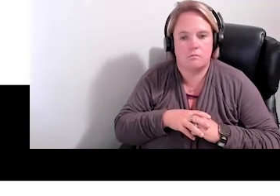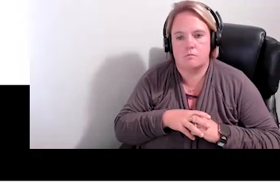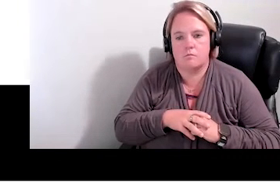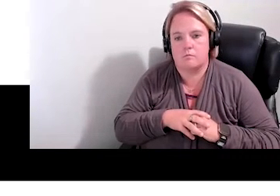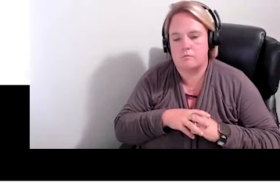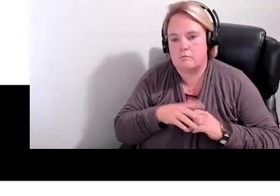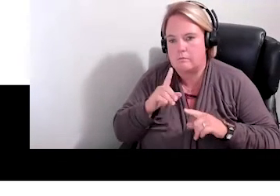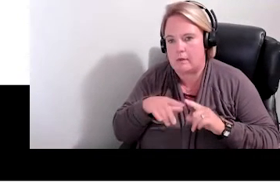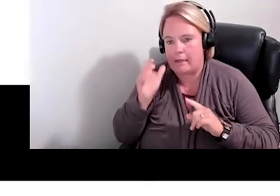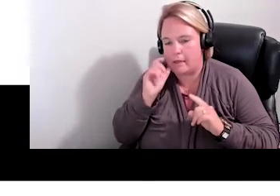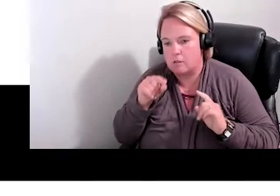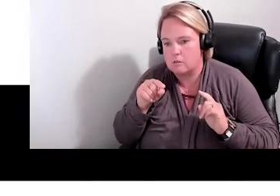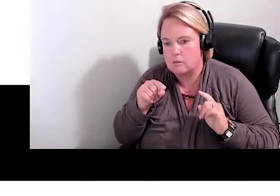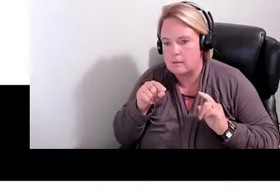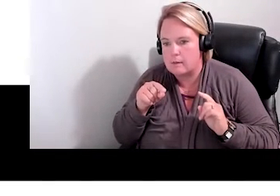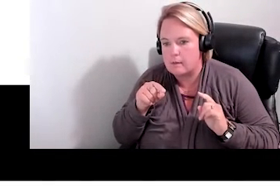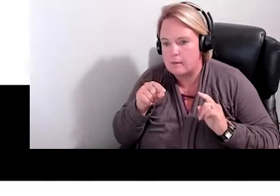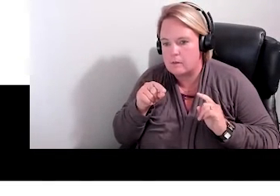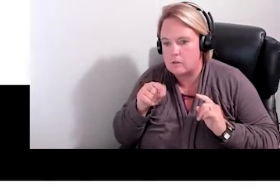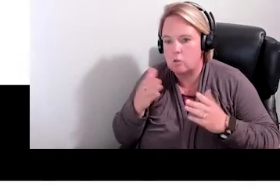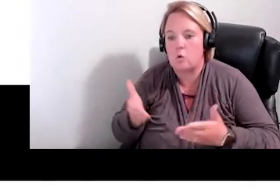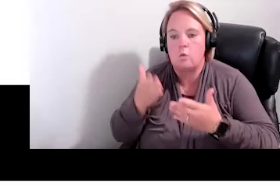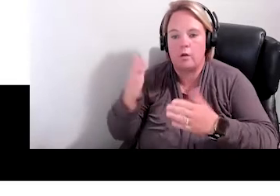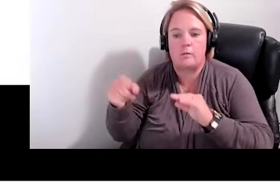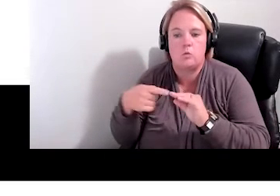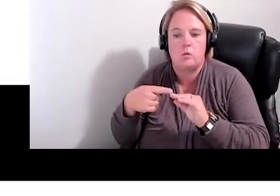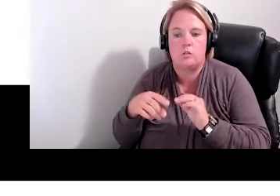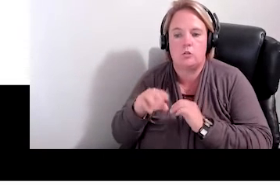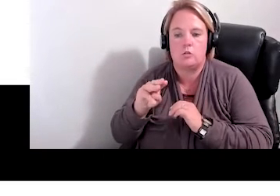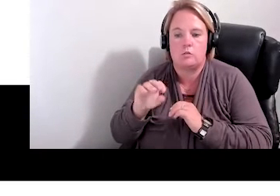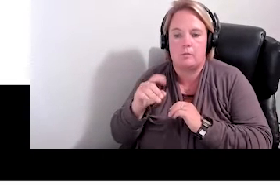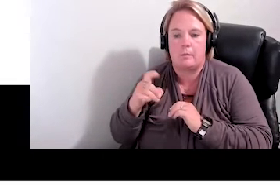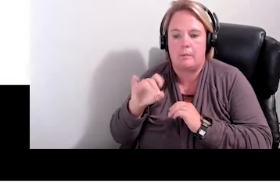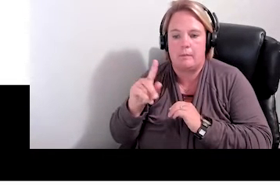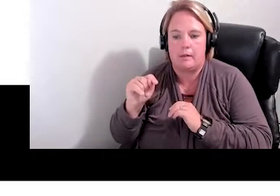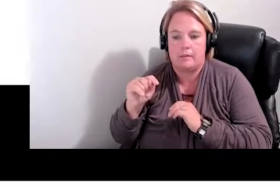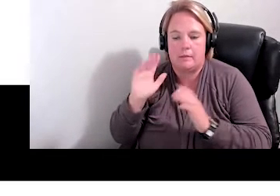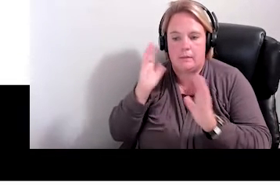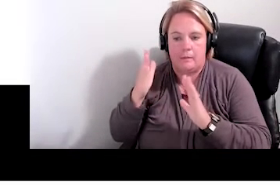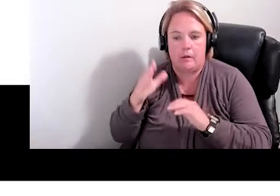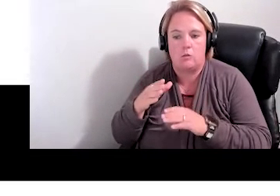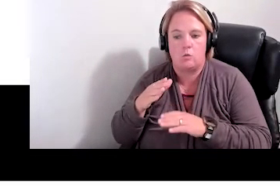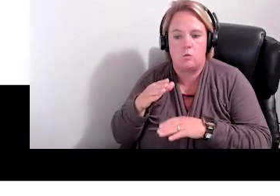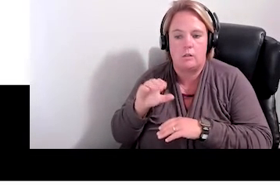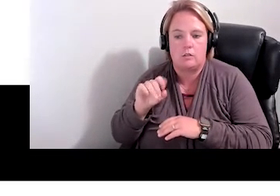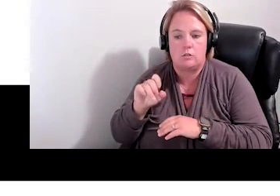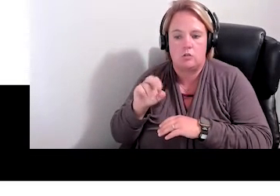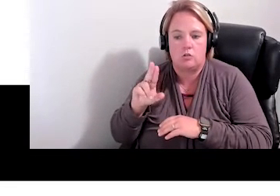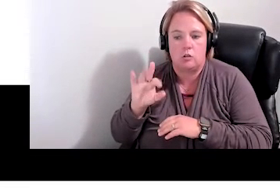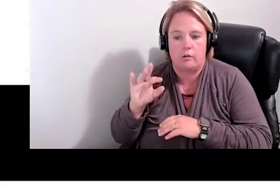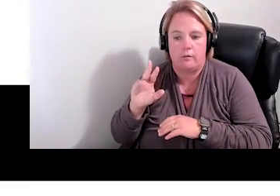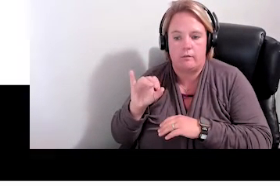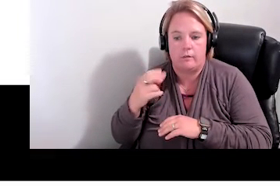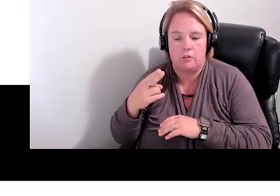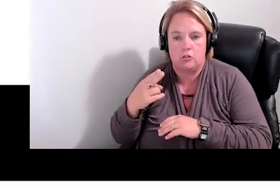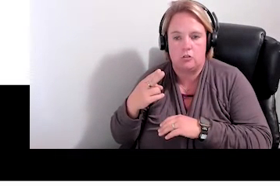of when to use Maxium or Starfish for behavioral concerns? So Maxium is very different than early alert